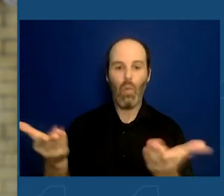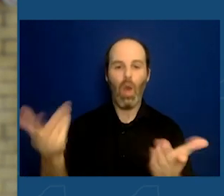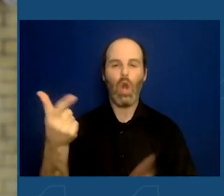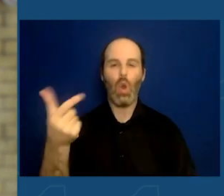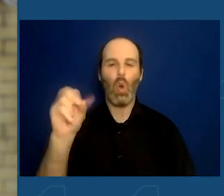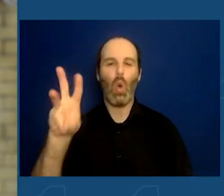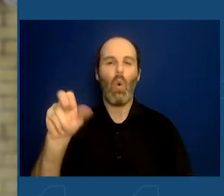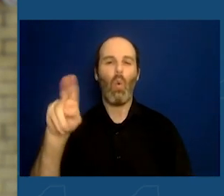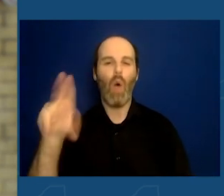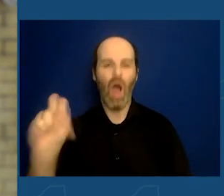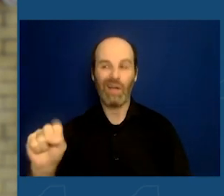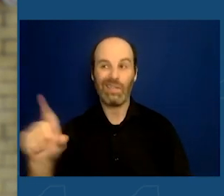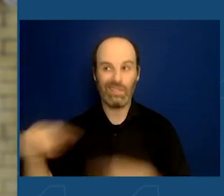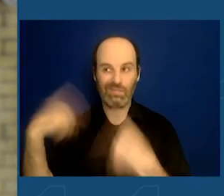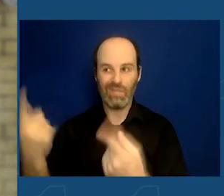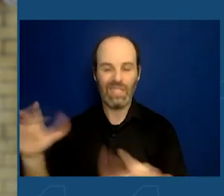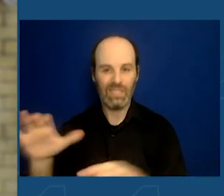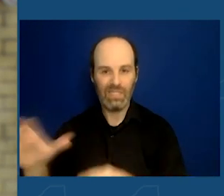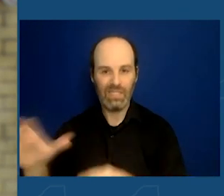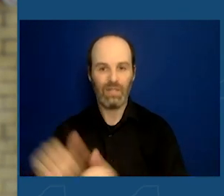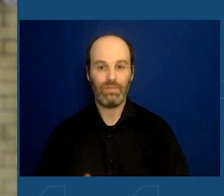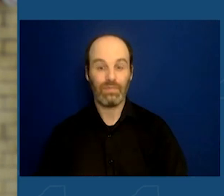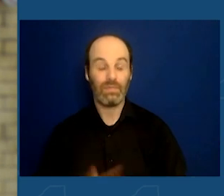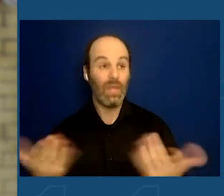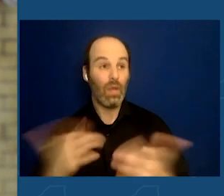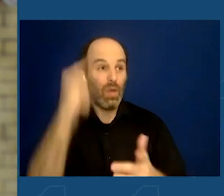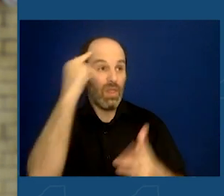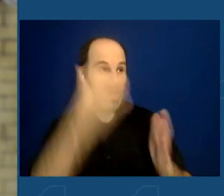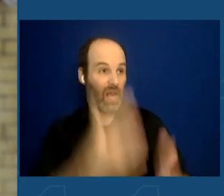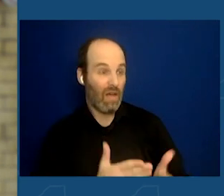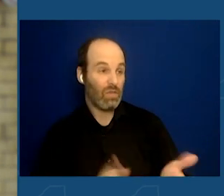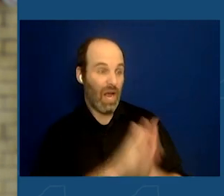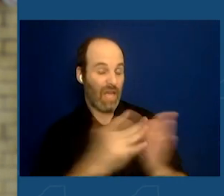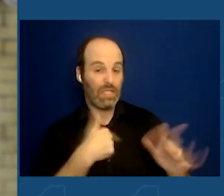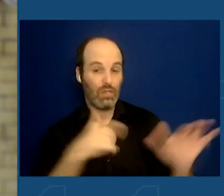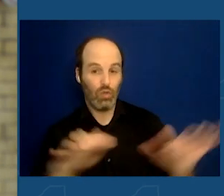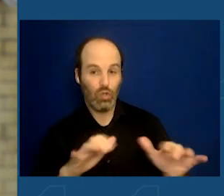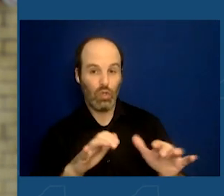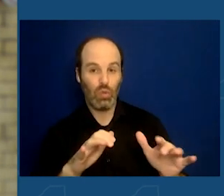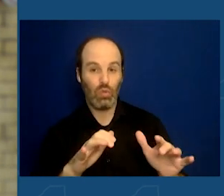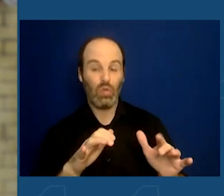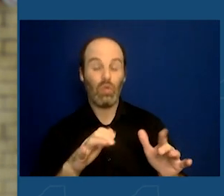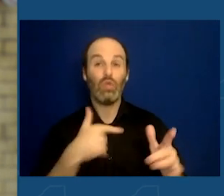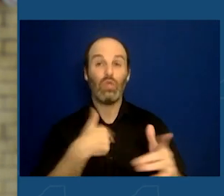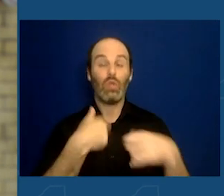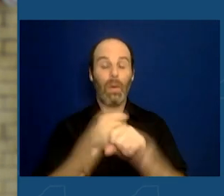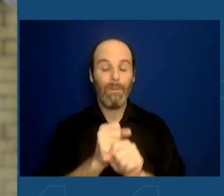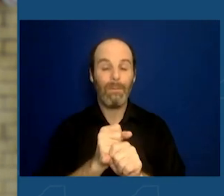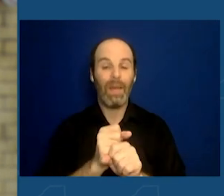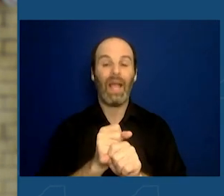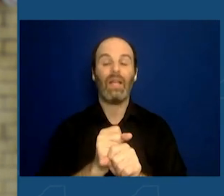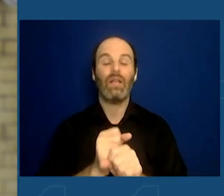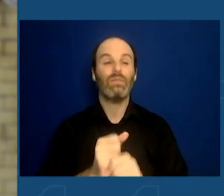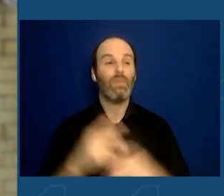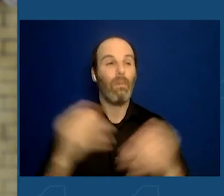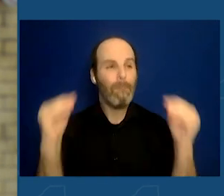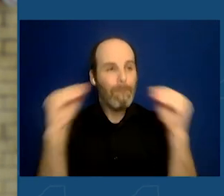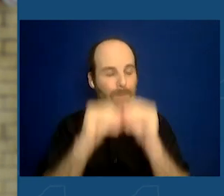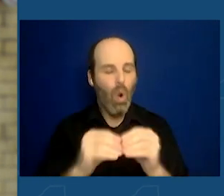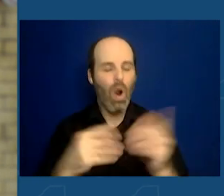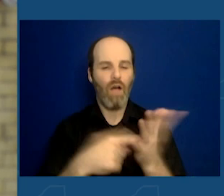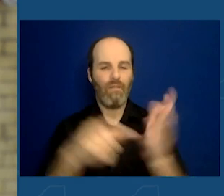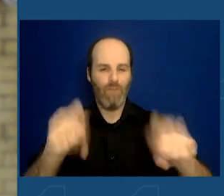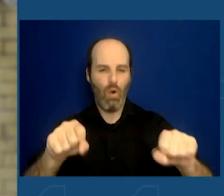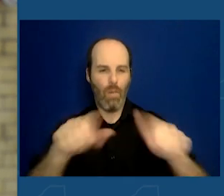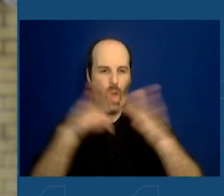will do to allow us to unlock 3,000 units of deeply affordable housing here in this community with the type of